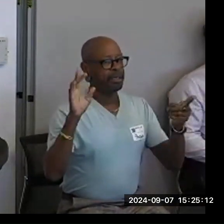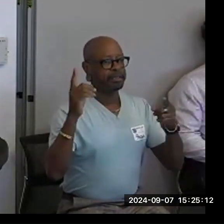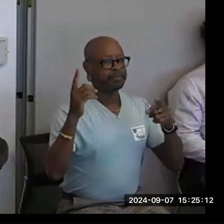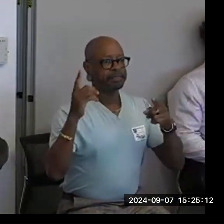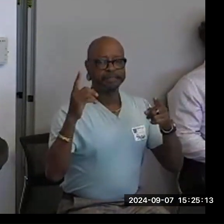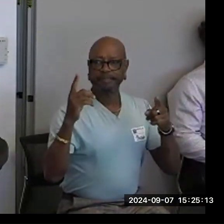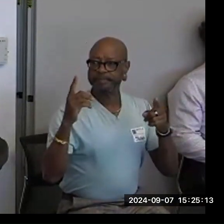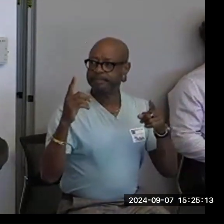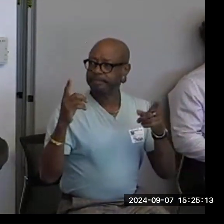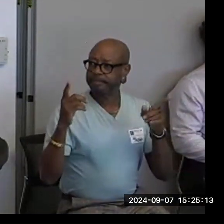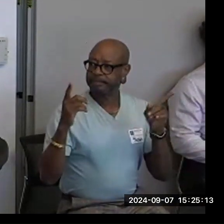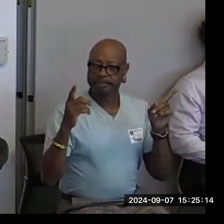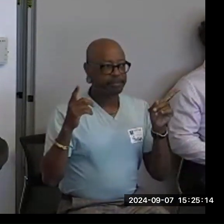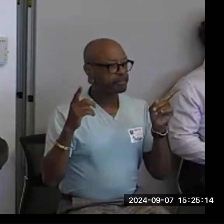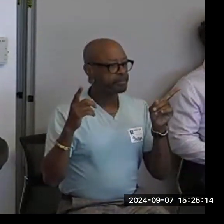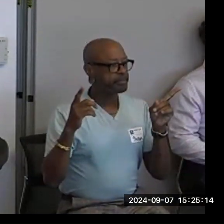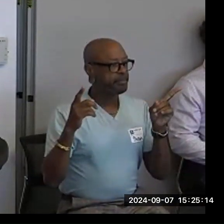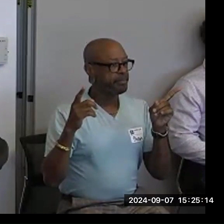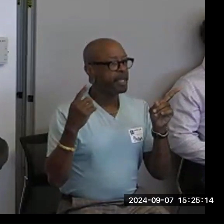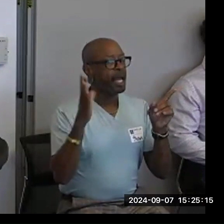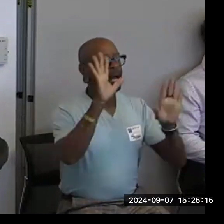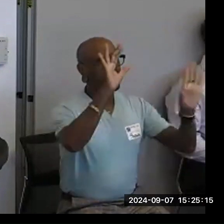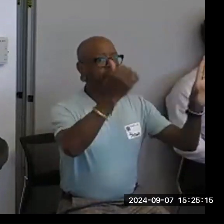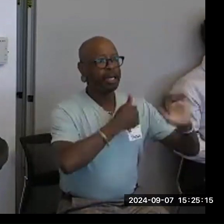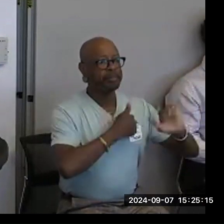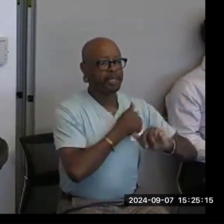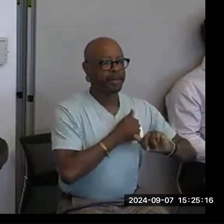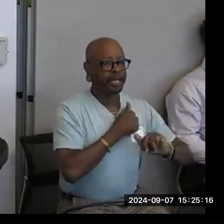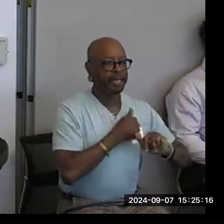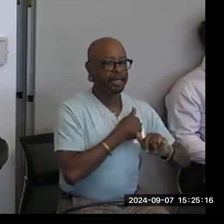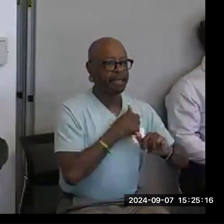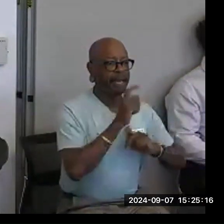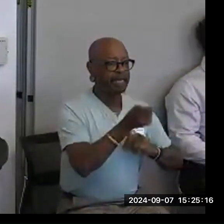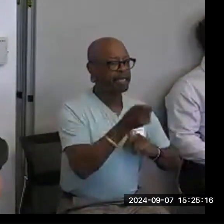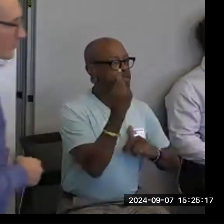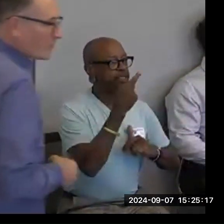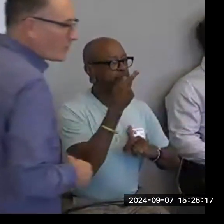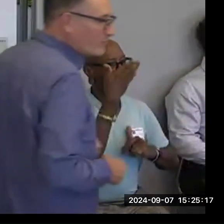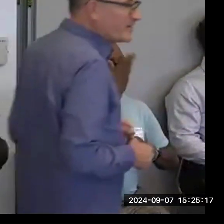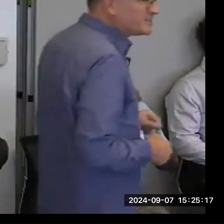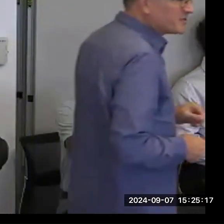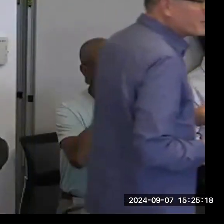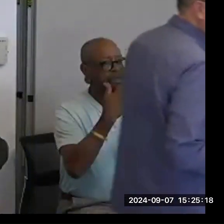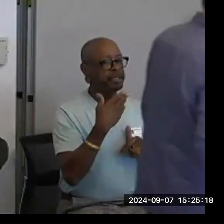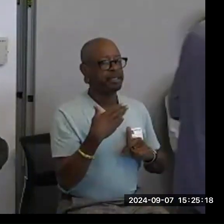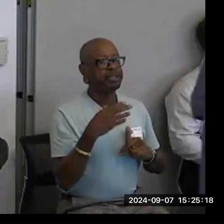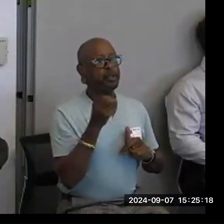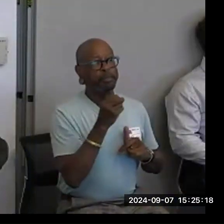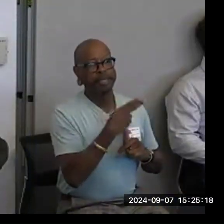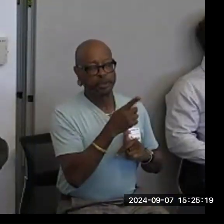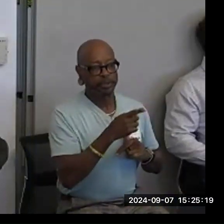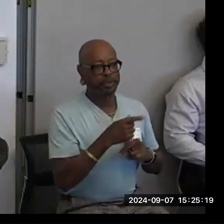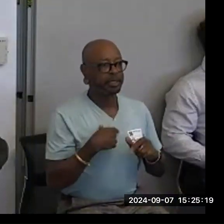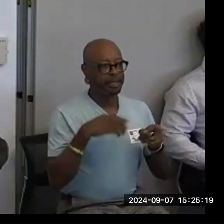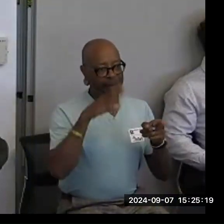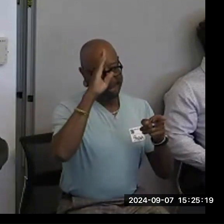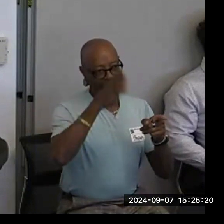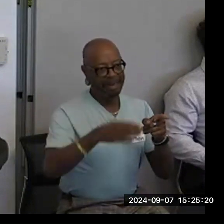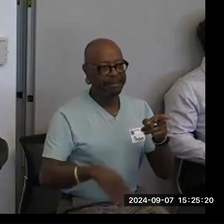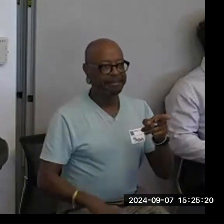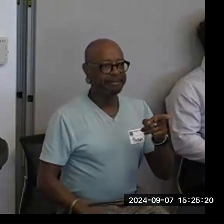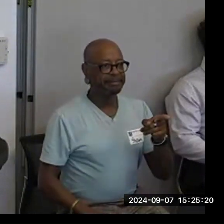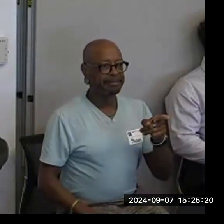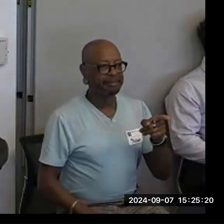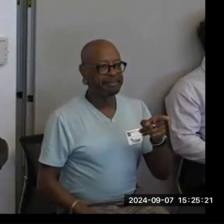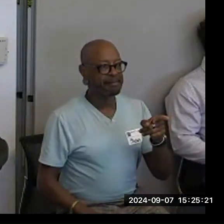Hobie. Hey. Oh, sorry, Hobie. I've given the mic to someone here on the front row. Yeah. Hi.